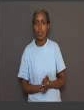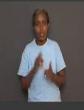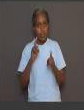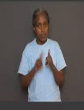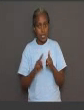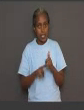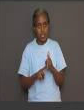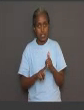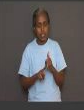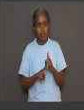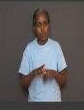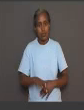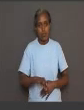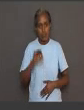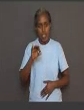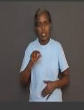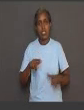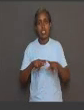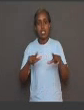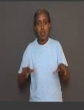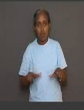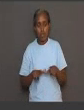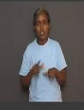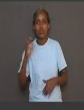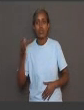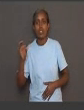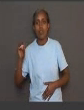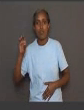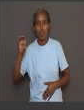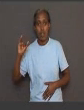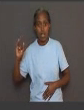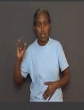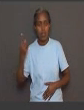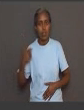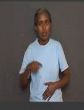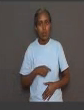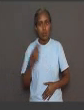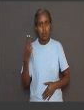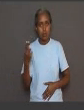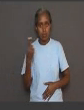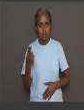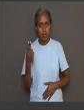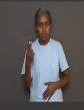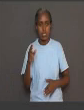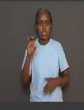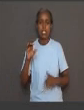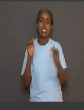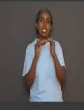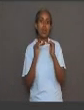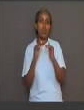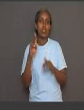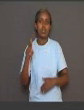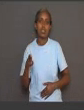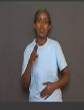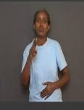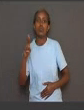Finally, to find the location of the foci, we must use C equals the